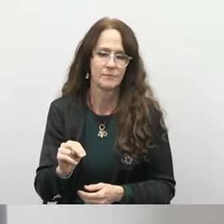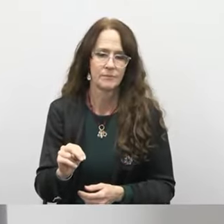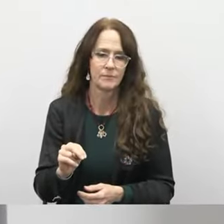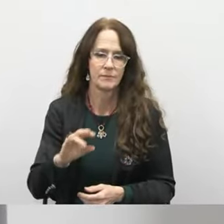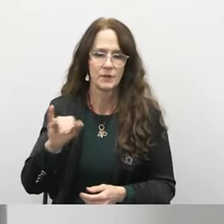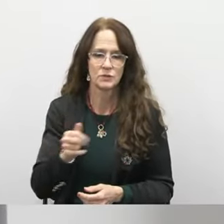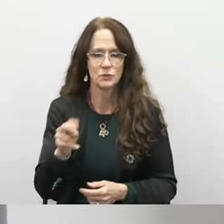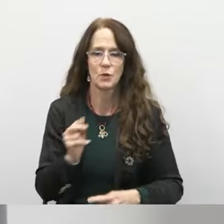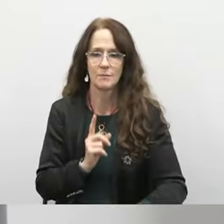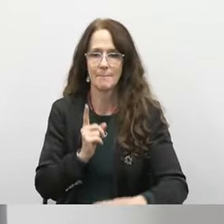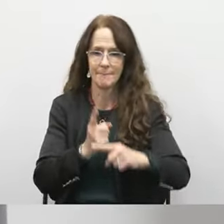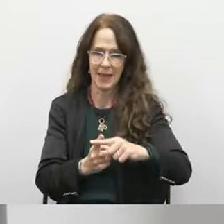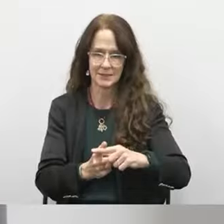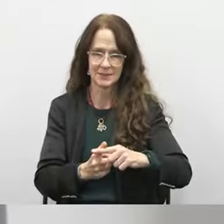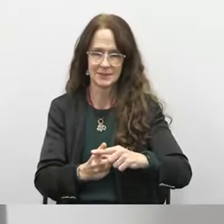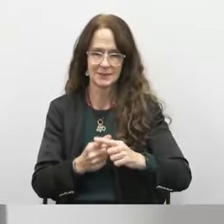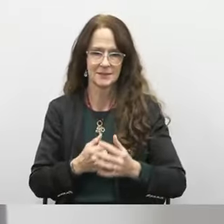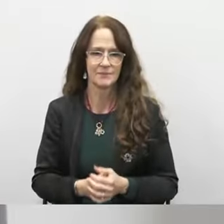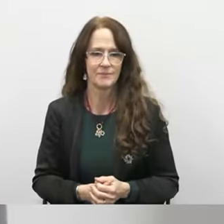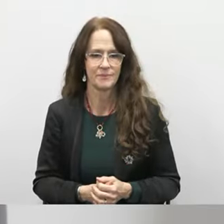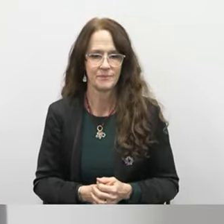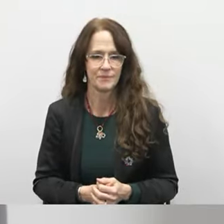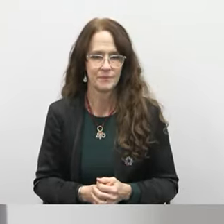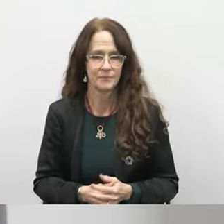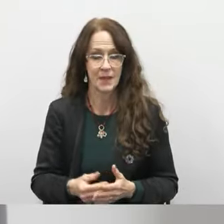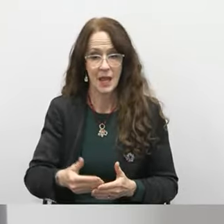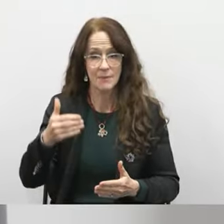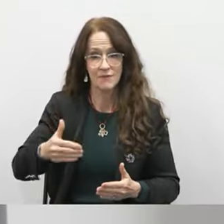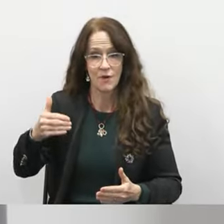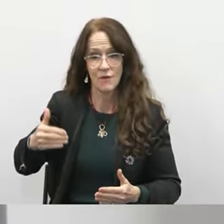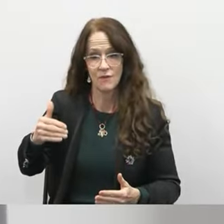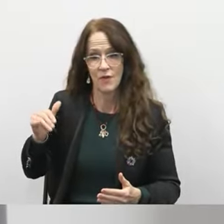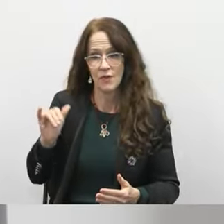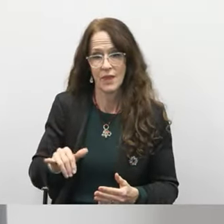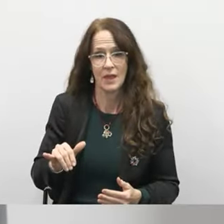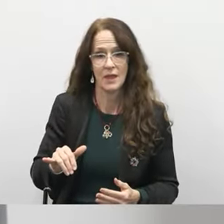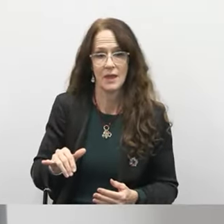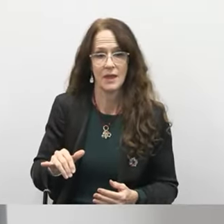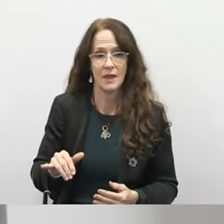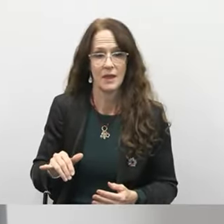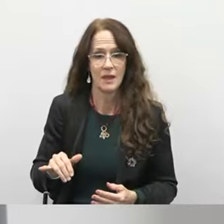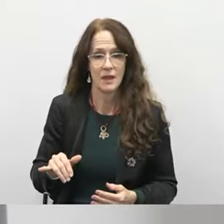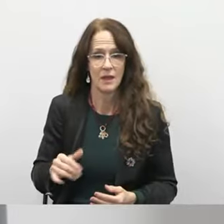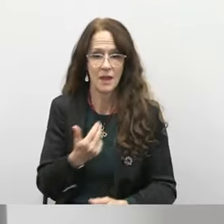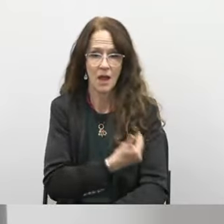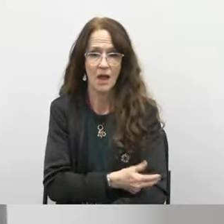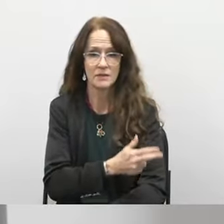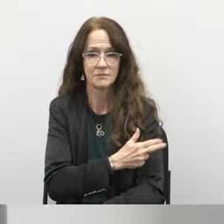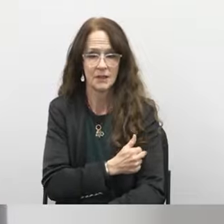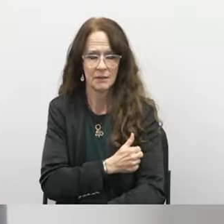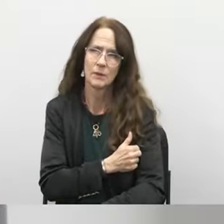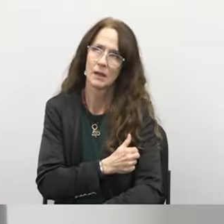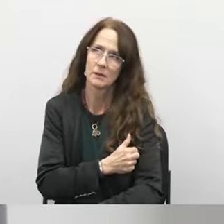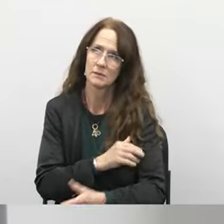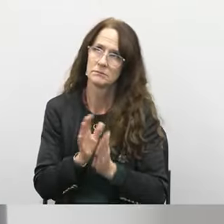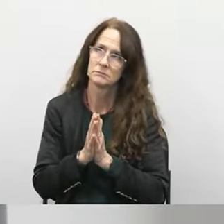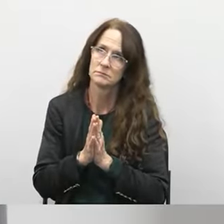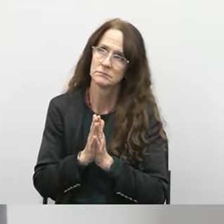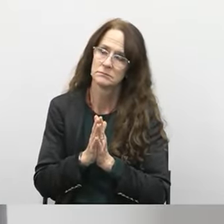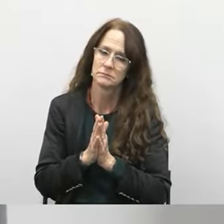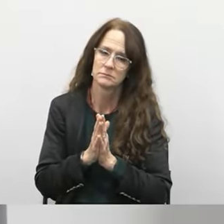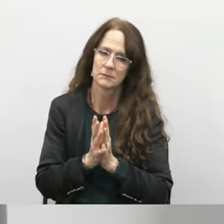Jordan Plus. And prior to that, it was a hospital. Well, actually, it was